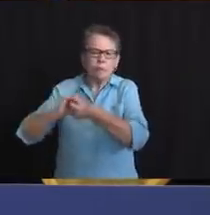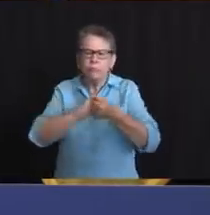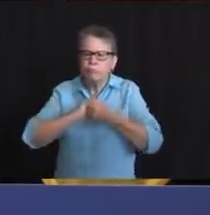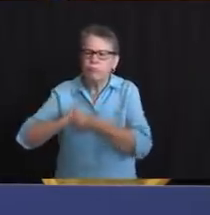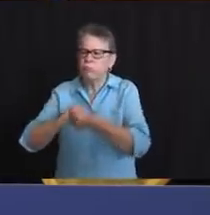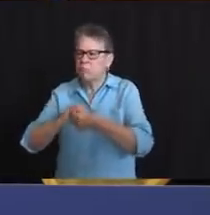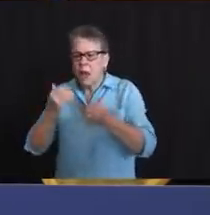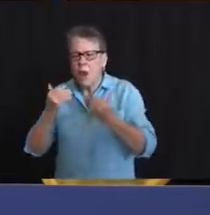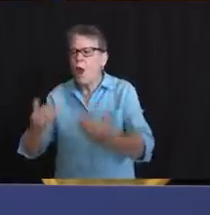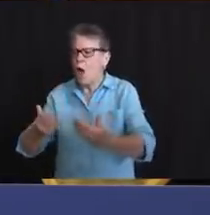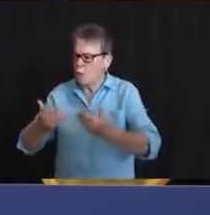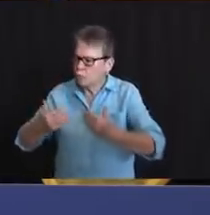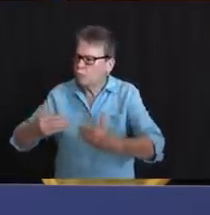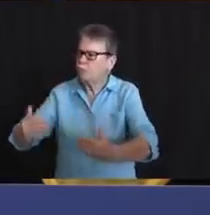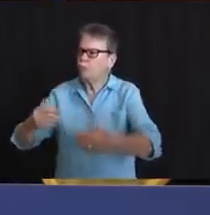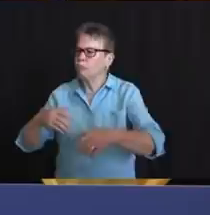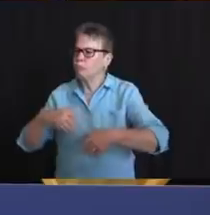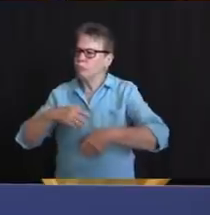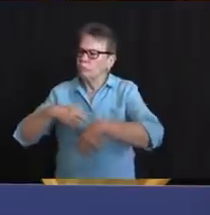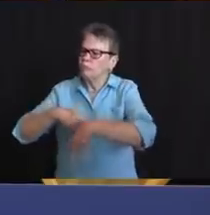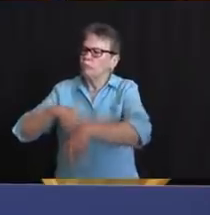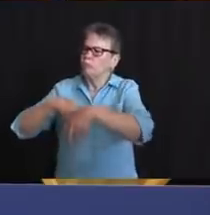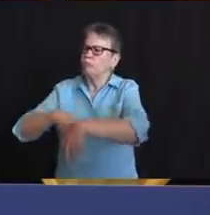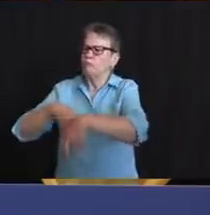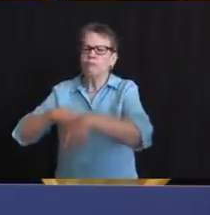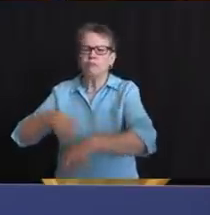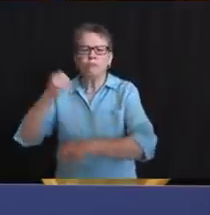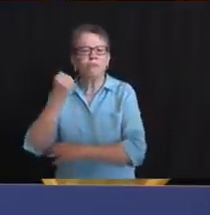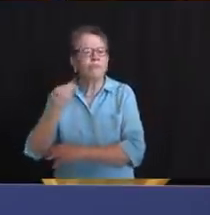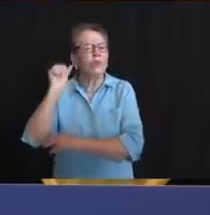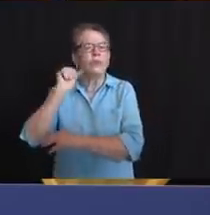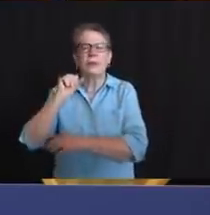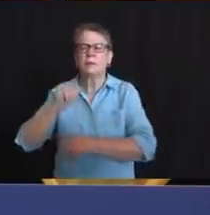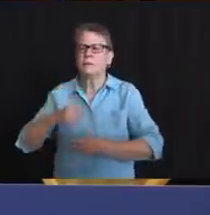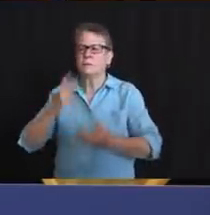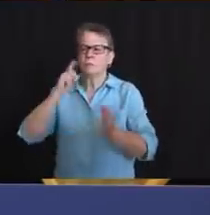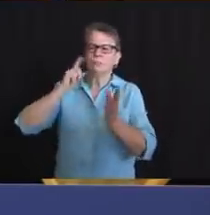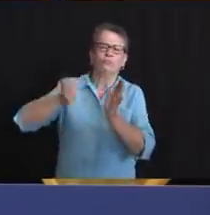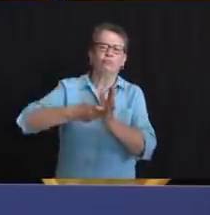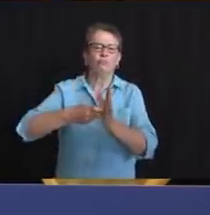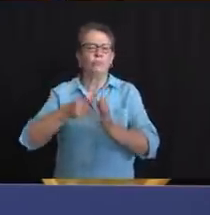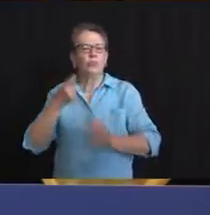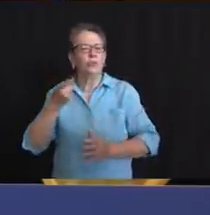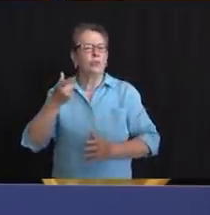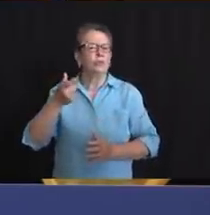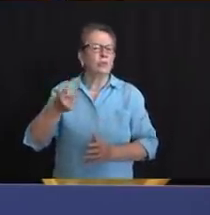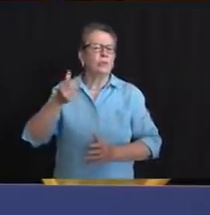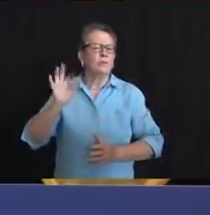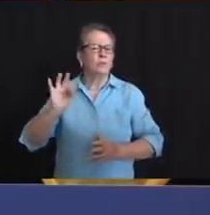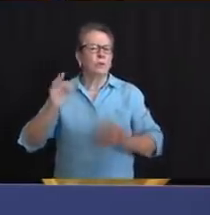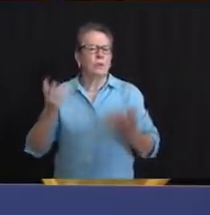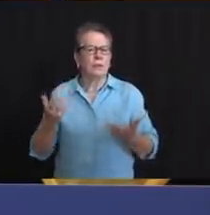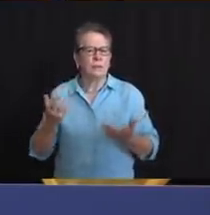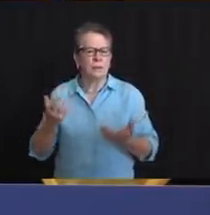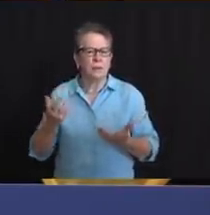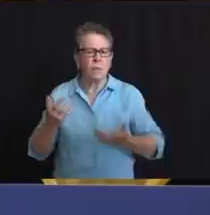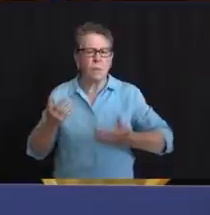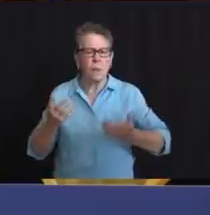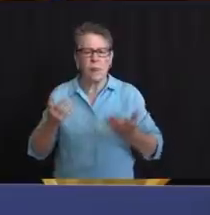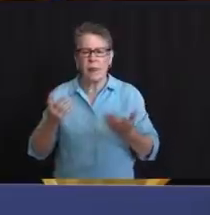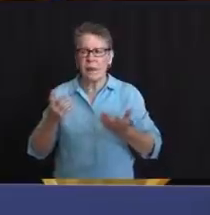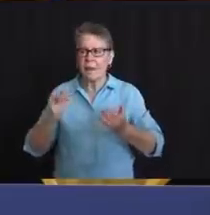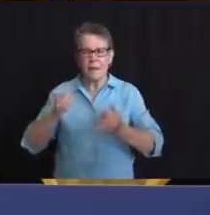the early years of the 5th century since slavery came to North America. We're digging out